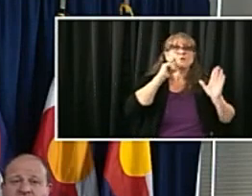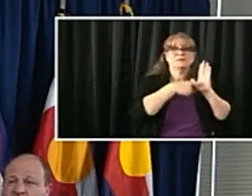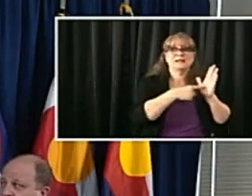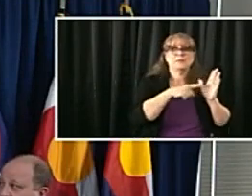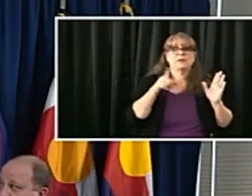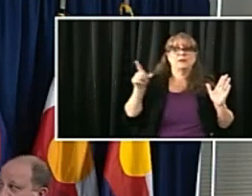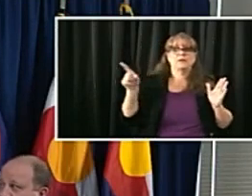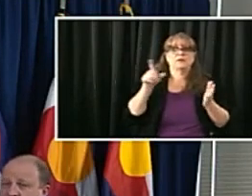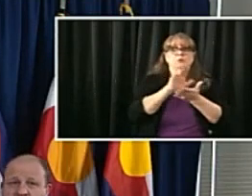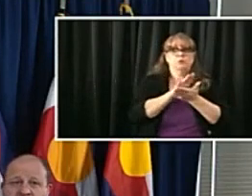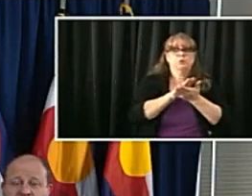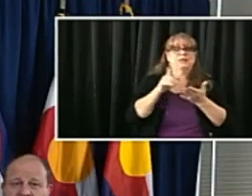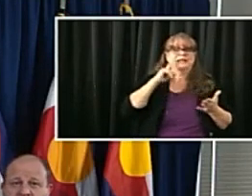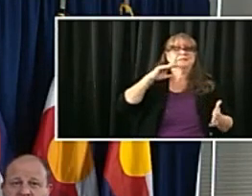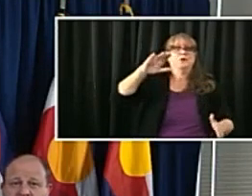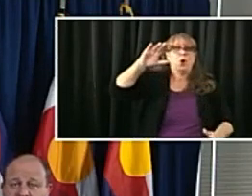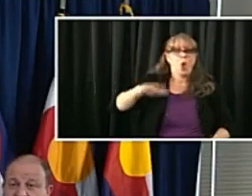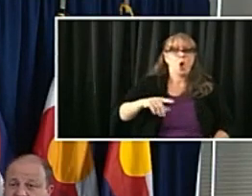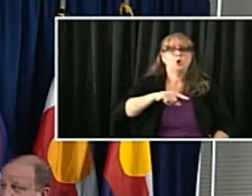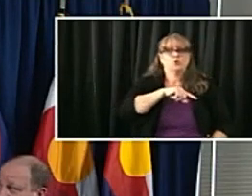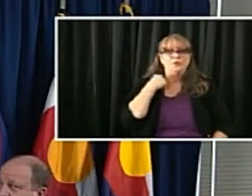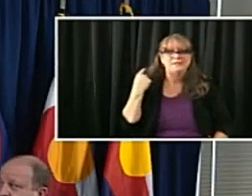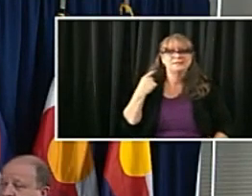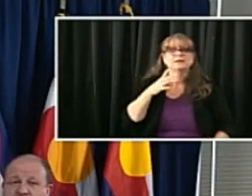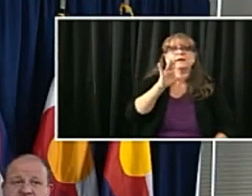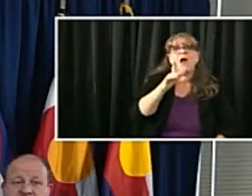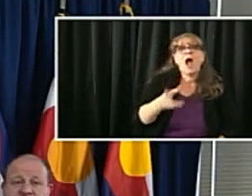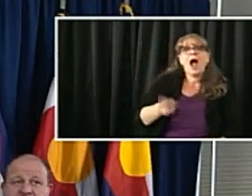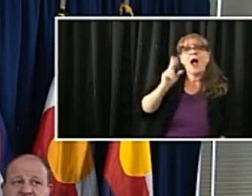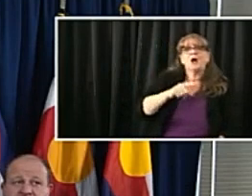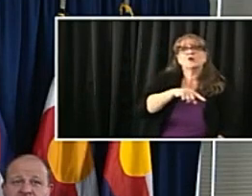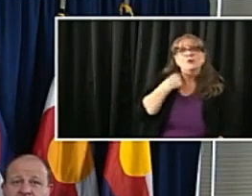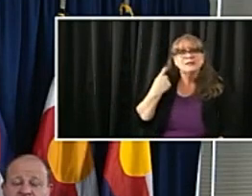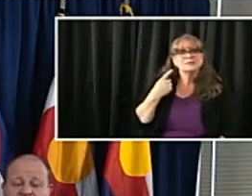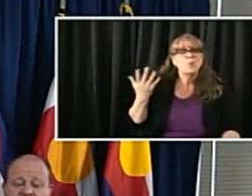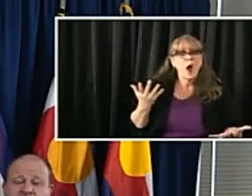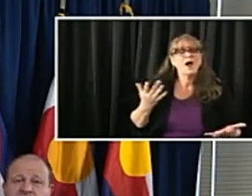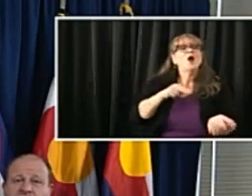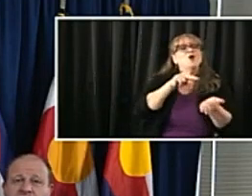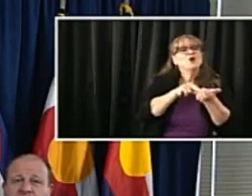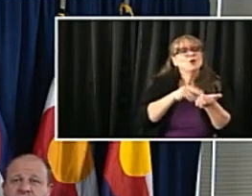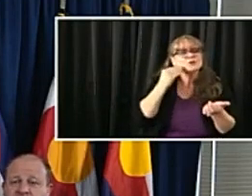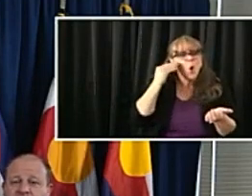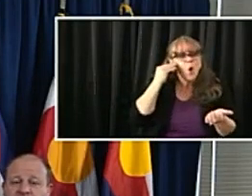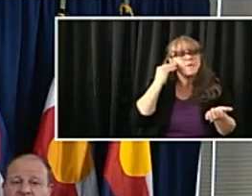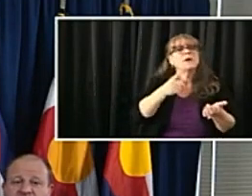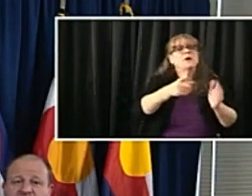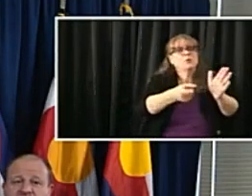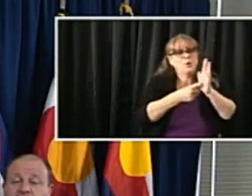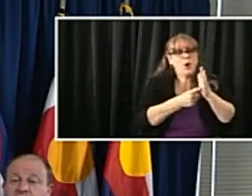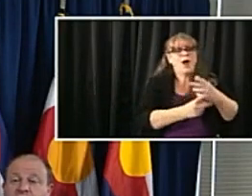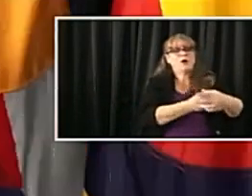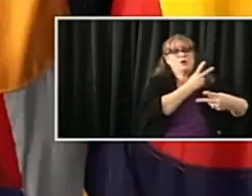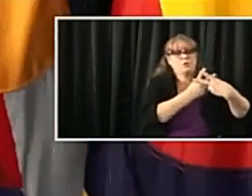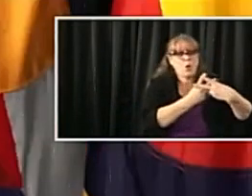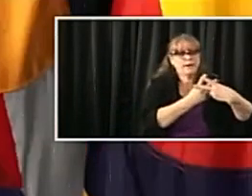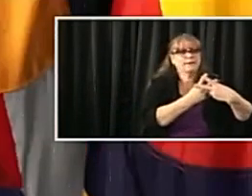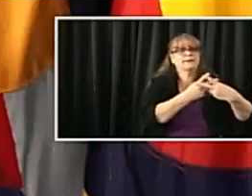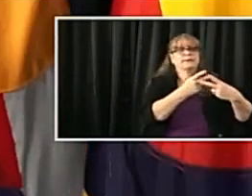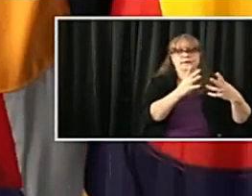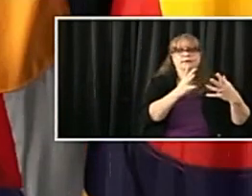might still be a quarantine requirement around those who have been corrections, others like that are high risk. Schools are low risk, so that would